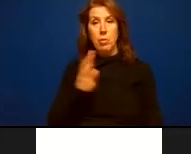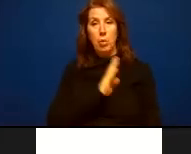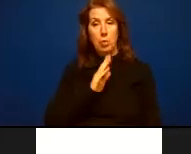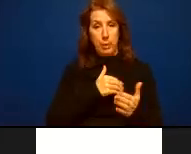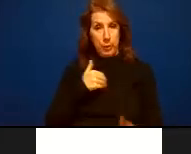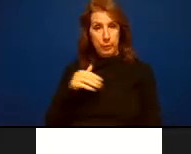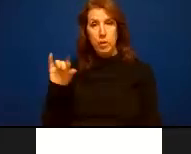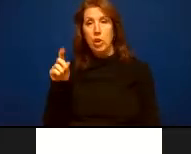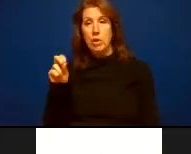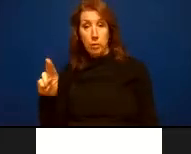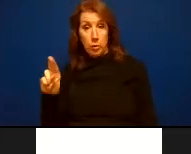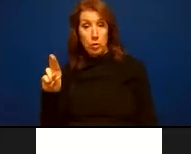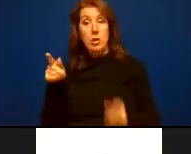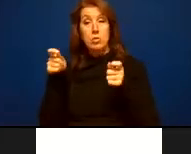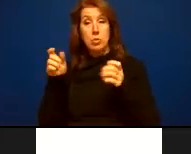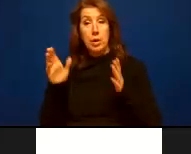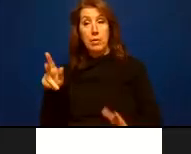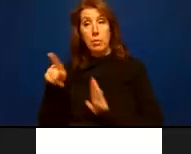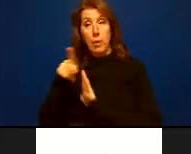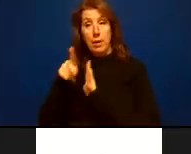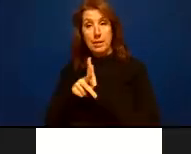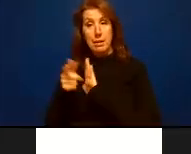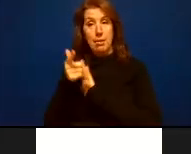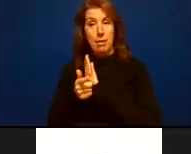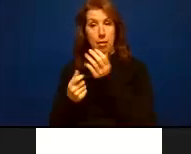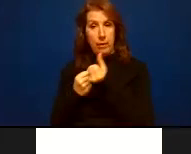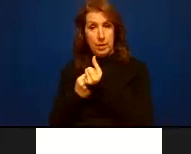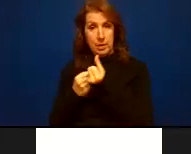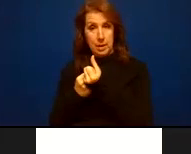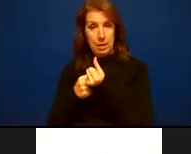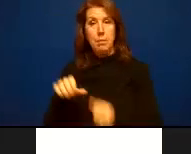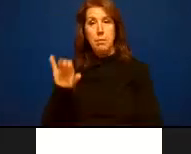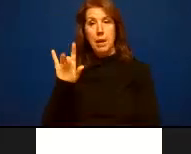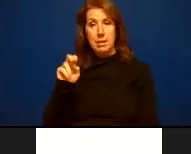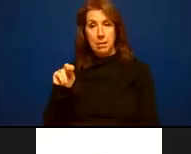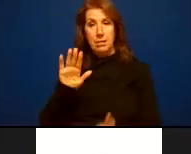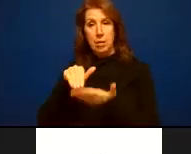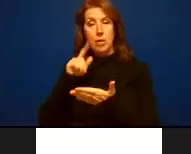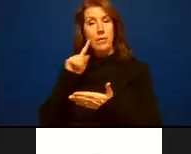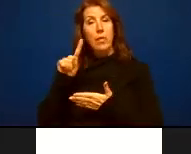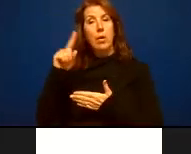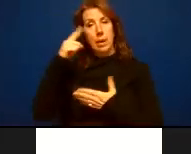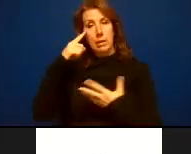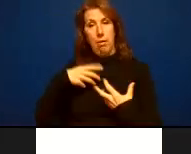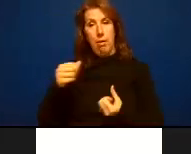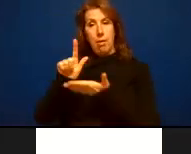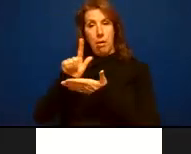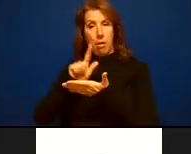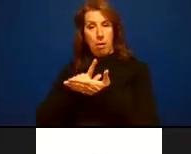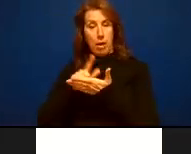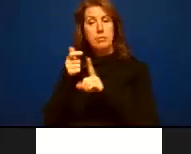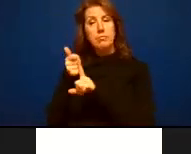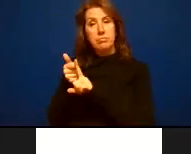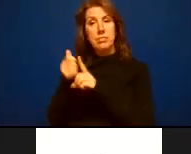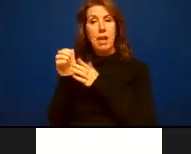Mathis is the Director of Policy and Legal Advocacy at the Bazelon Center for Mental Health Law and a longstanding leader